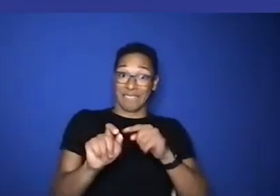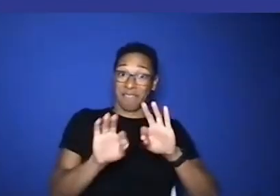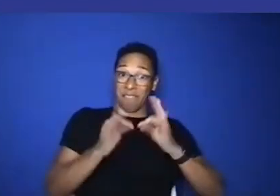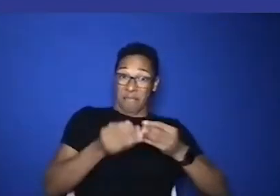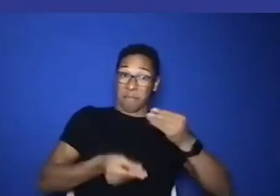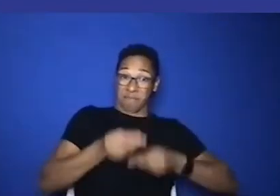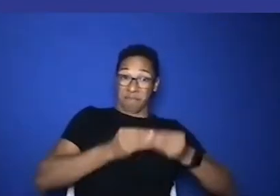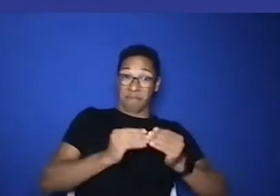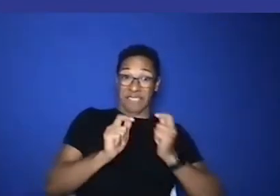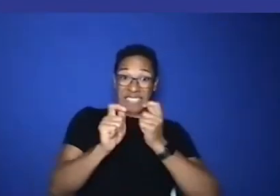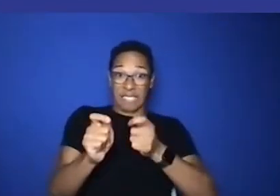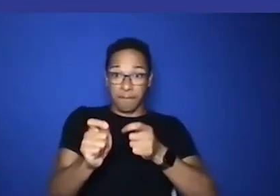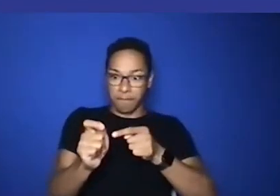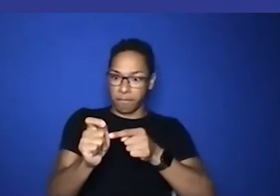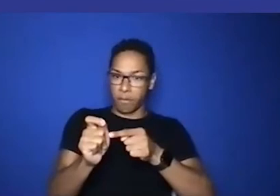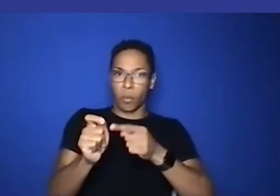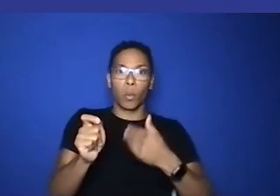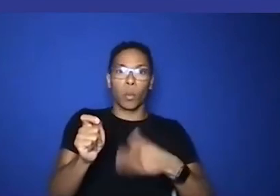not,